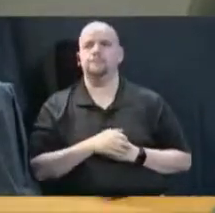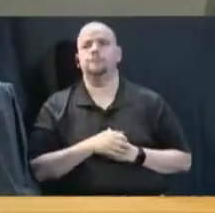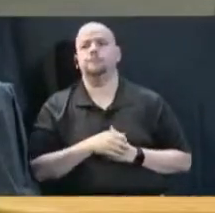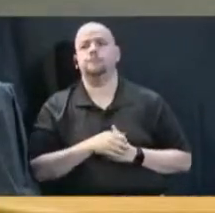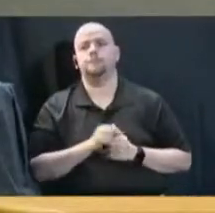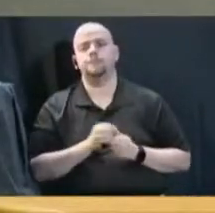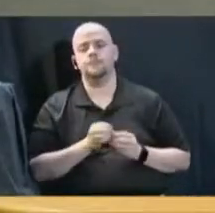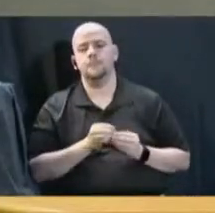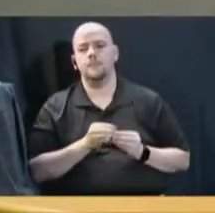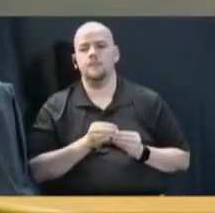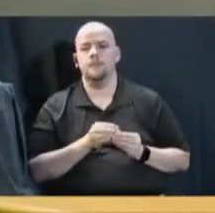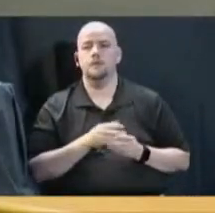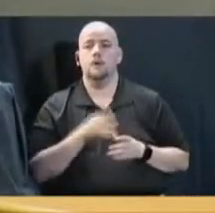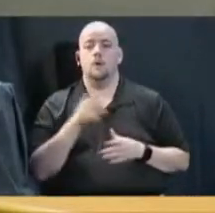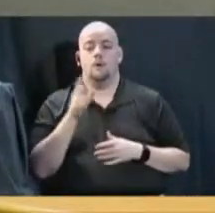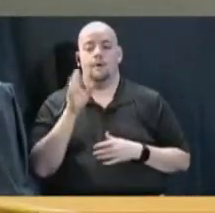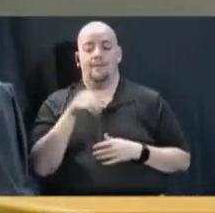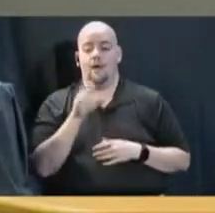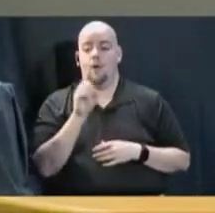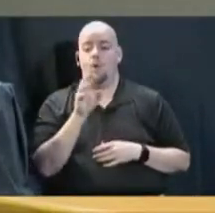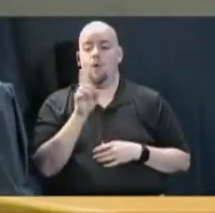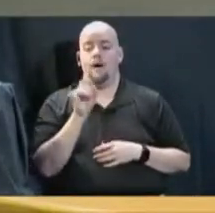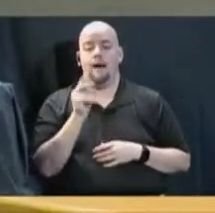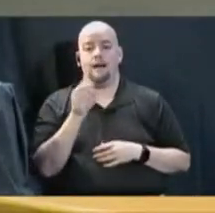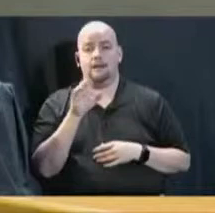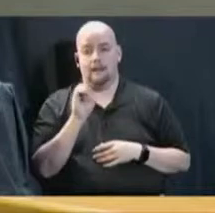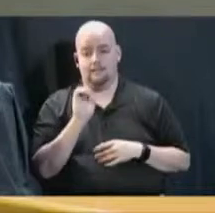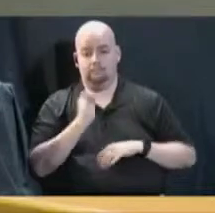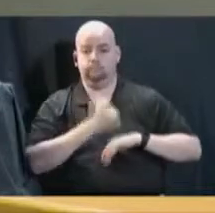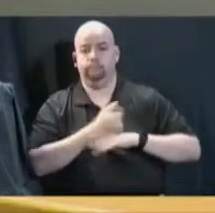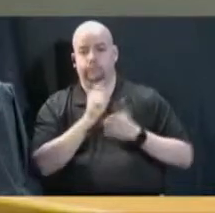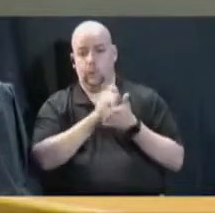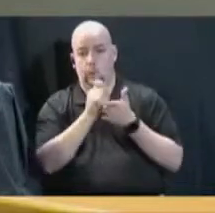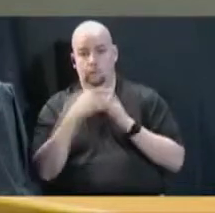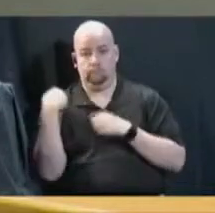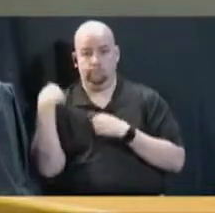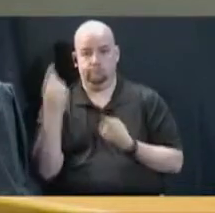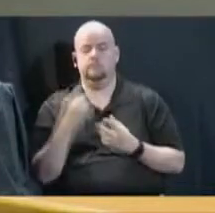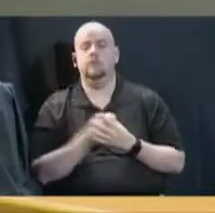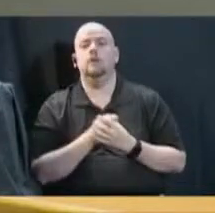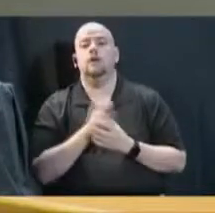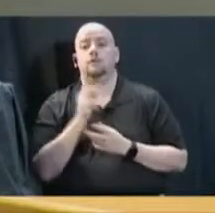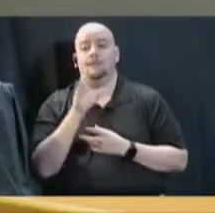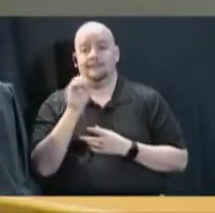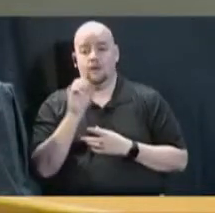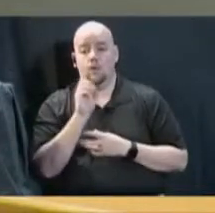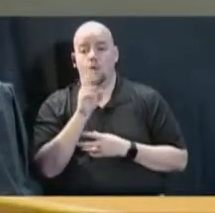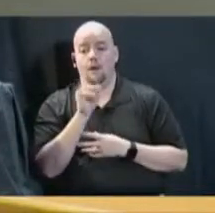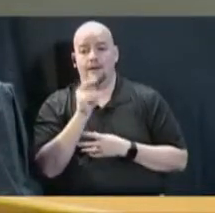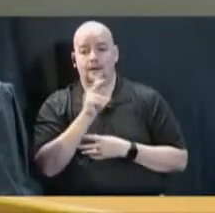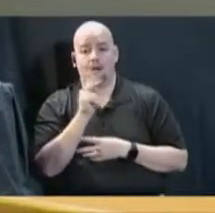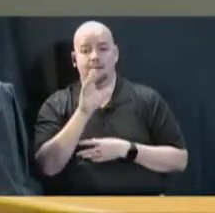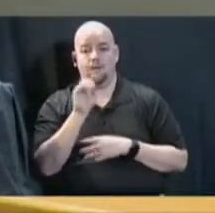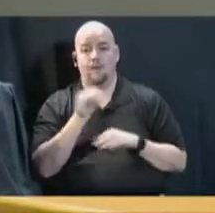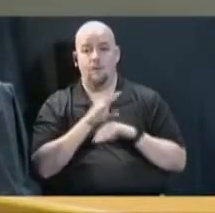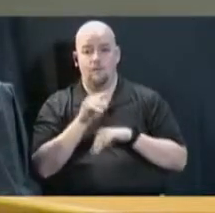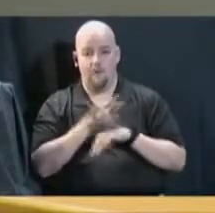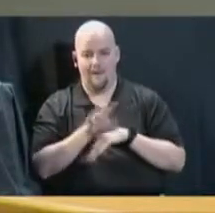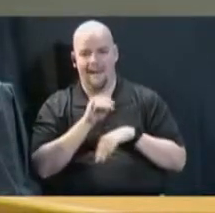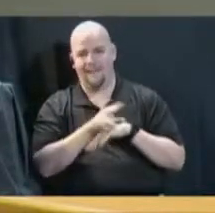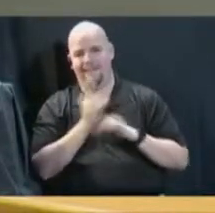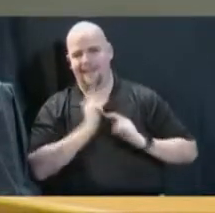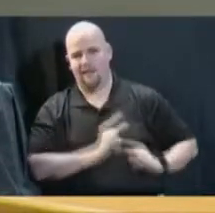the ordinance as written, the Knox County ordinance, the advisory board of health is advising the health